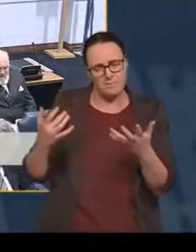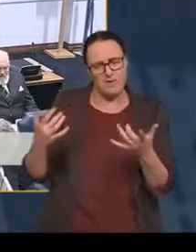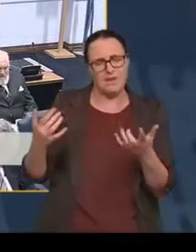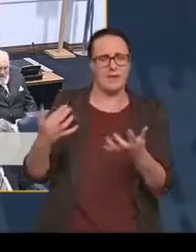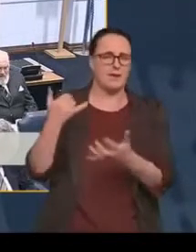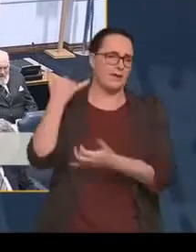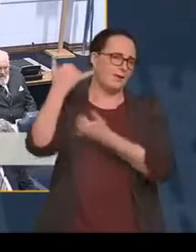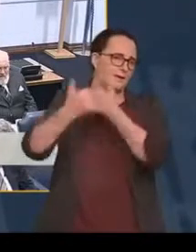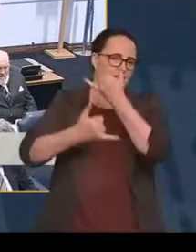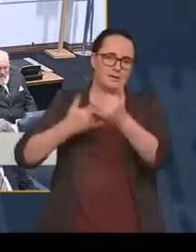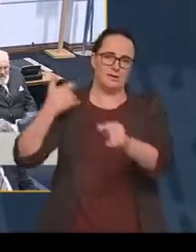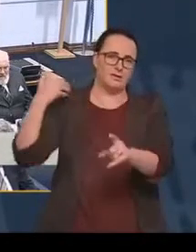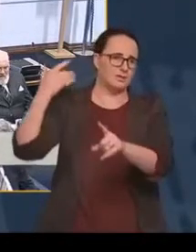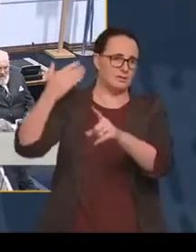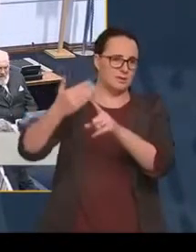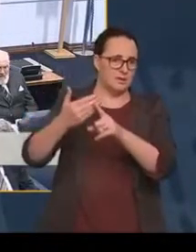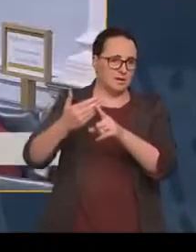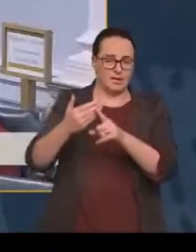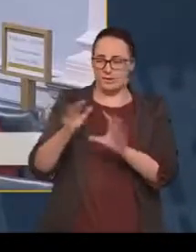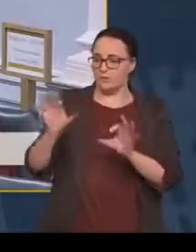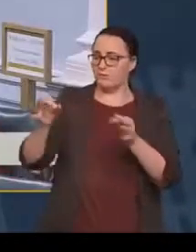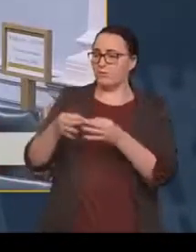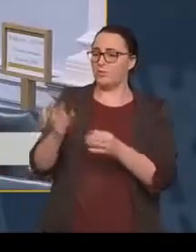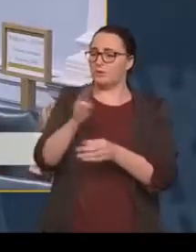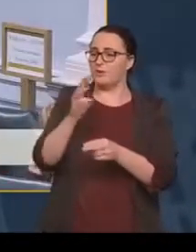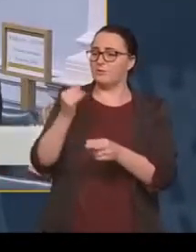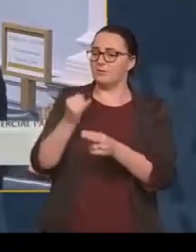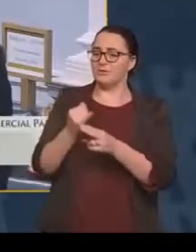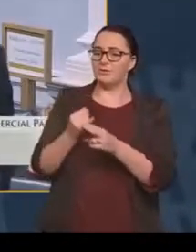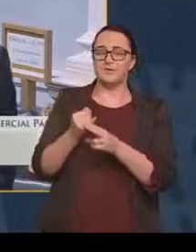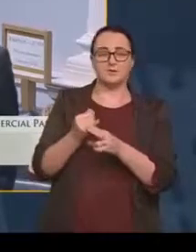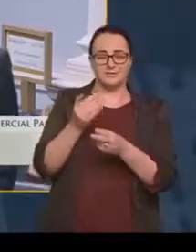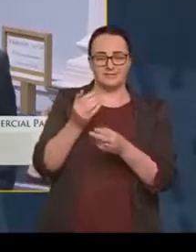long time. And as I said to a group of secondary